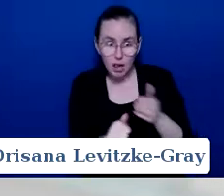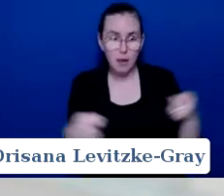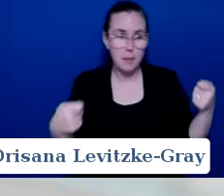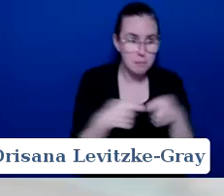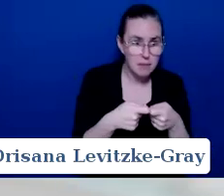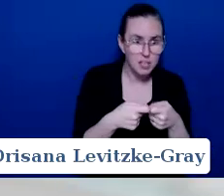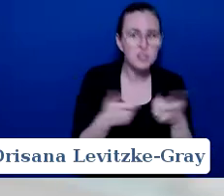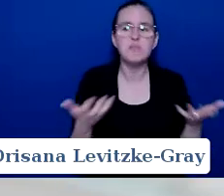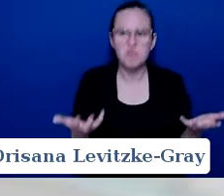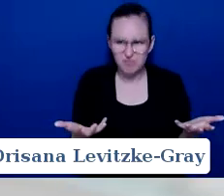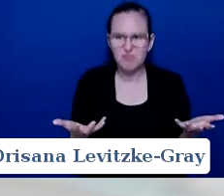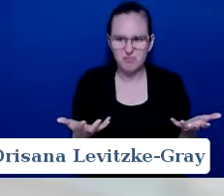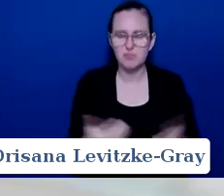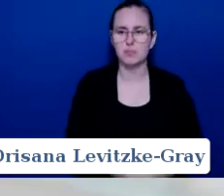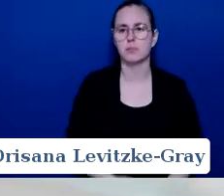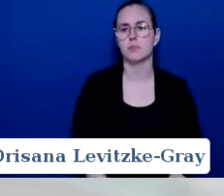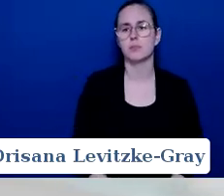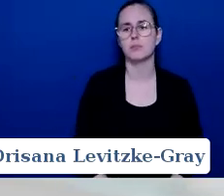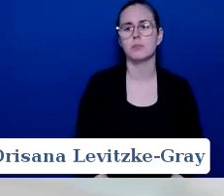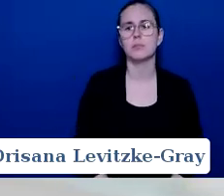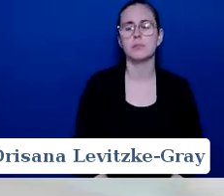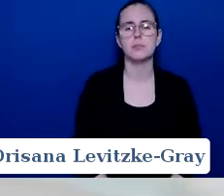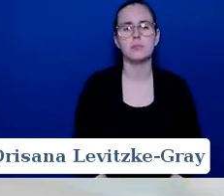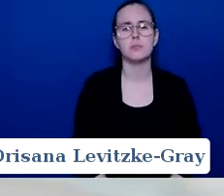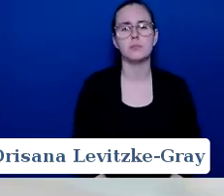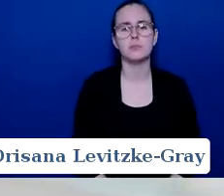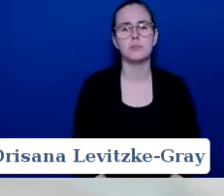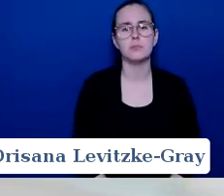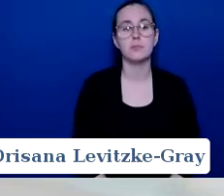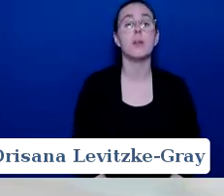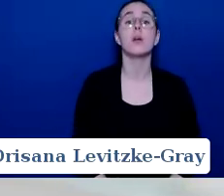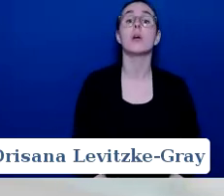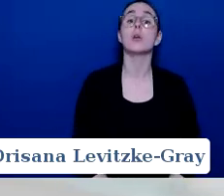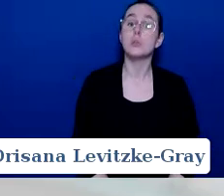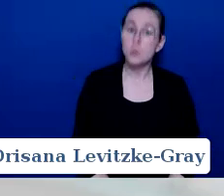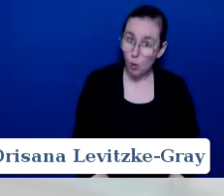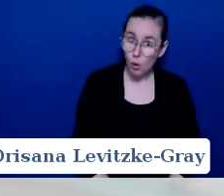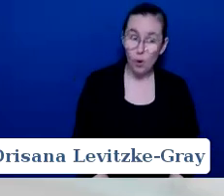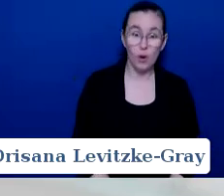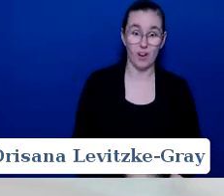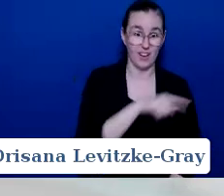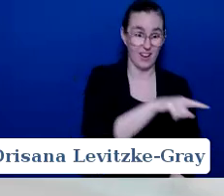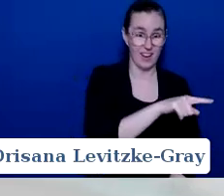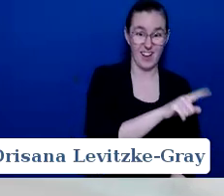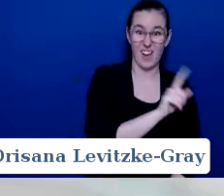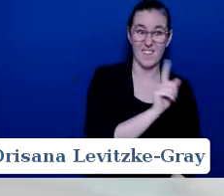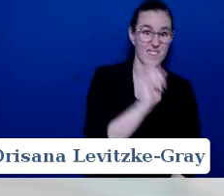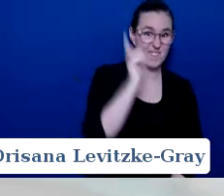first comers, they can see how to apply and what the process overall.